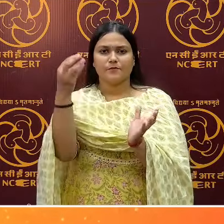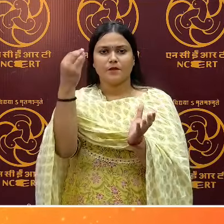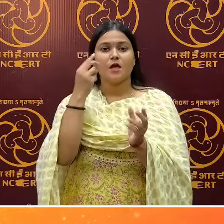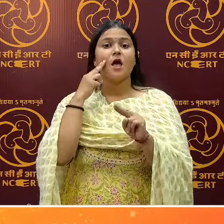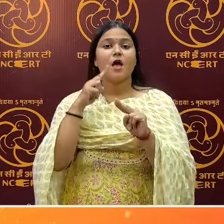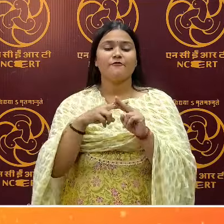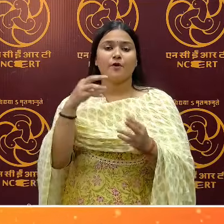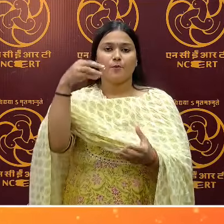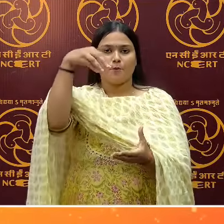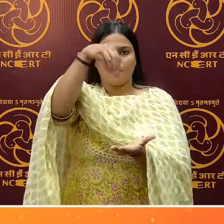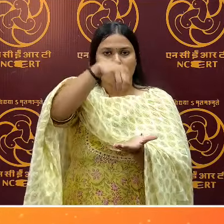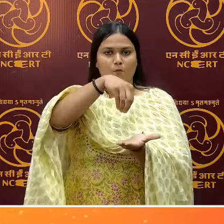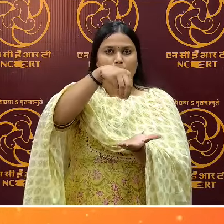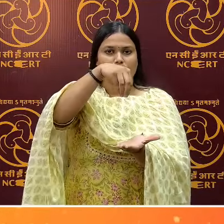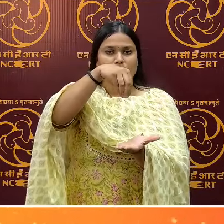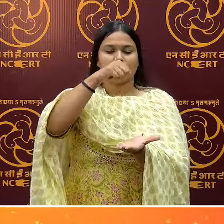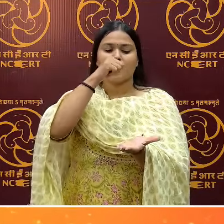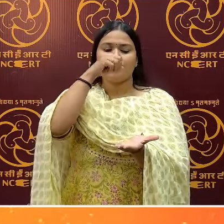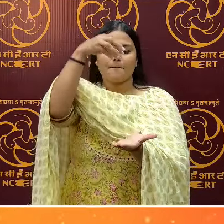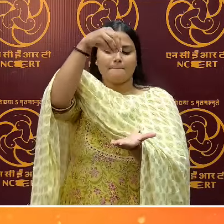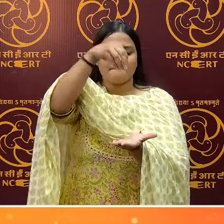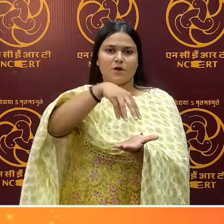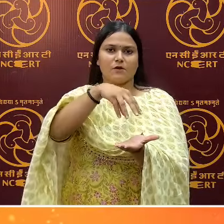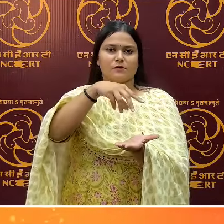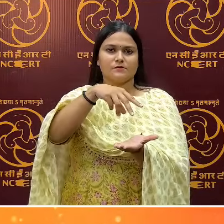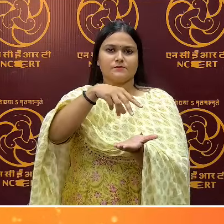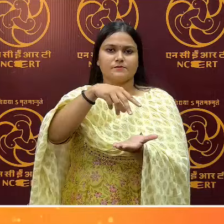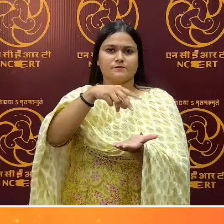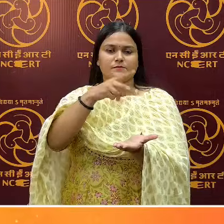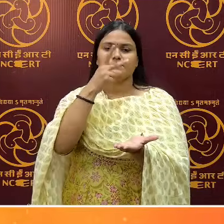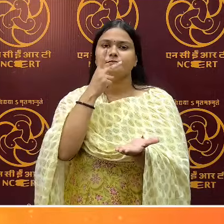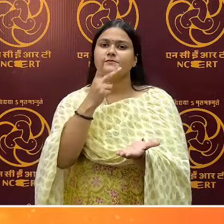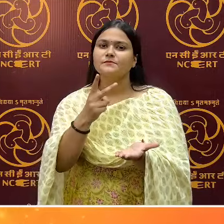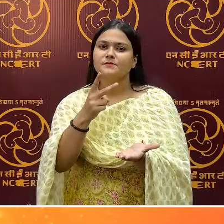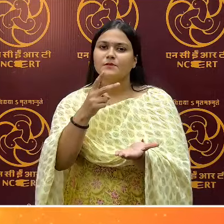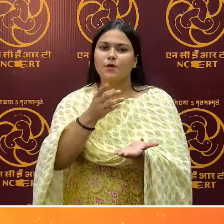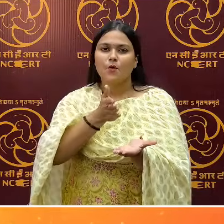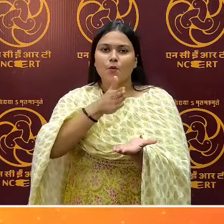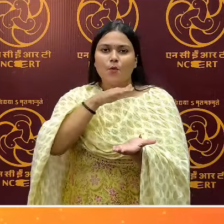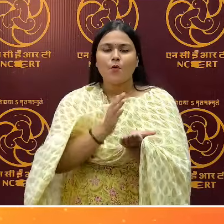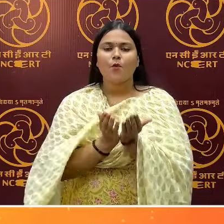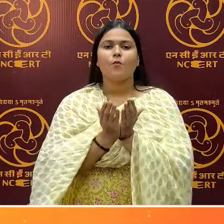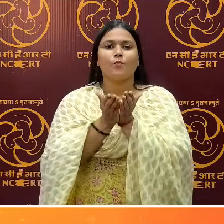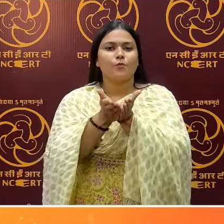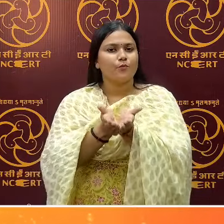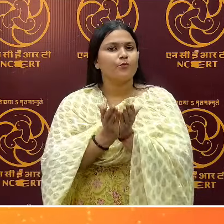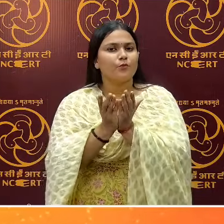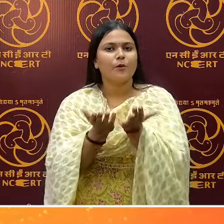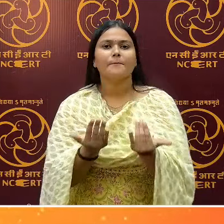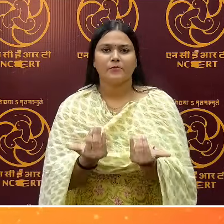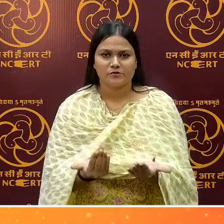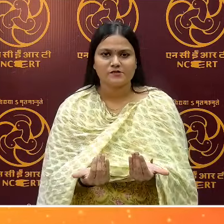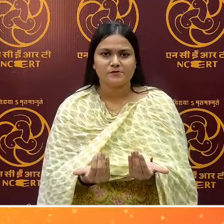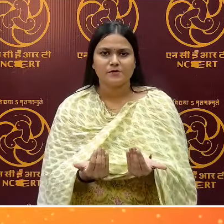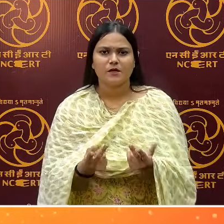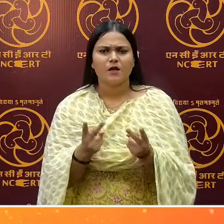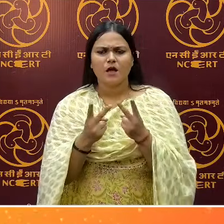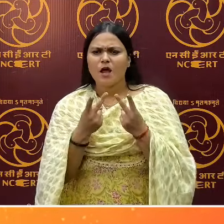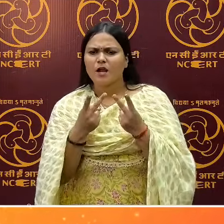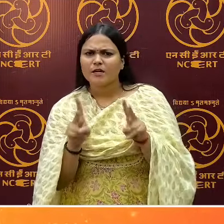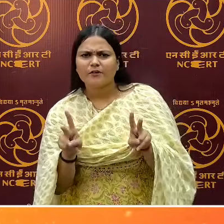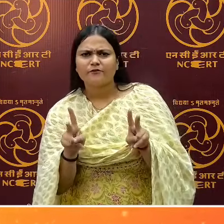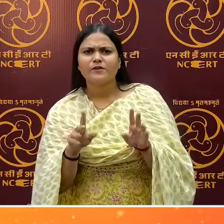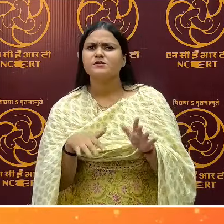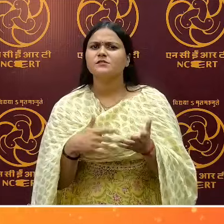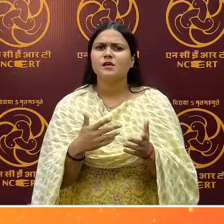put it on water, see, it is floating. Floating. So what is the difference here between